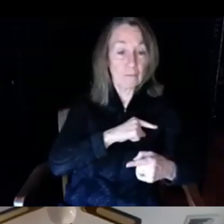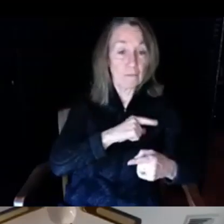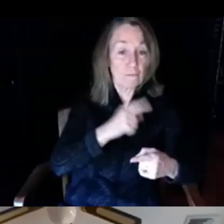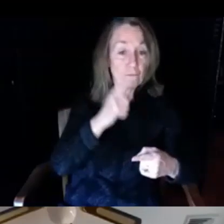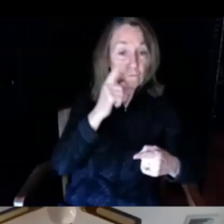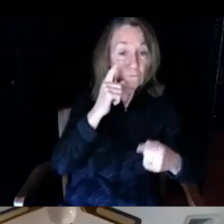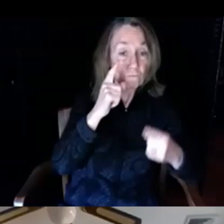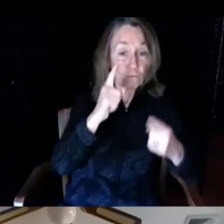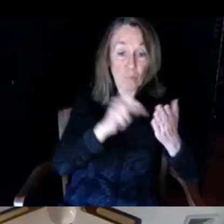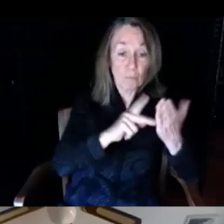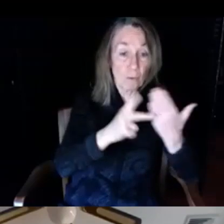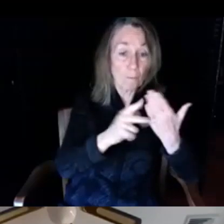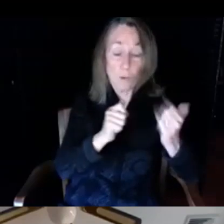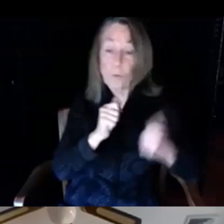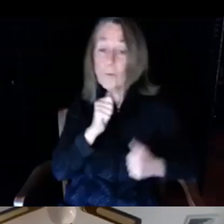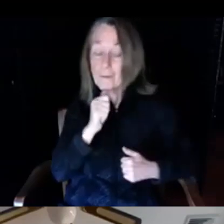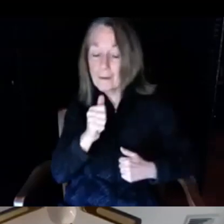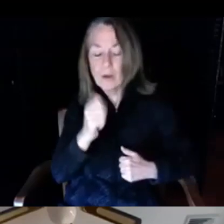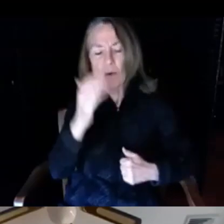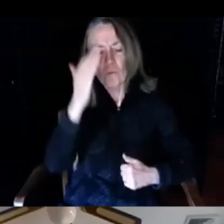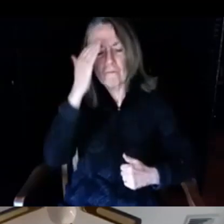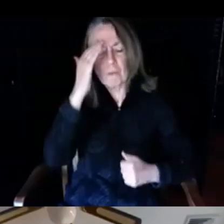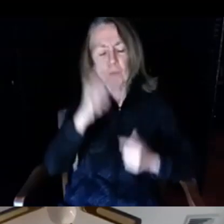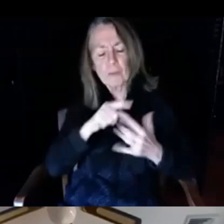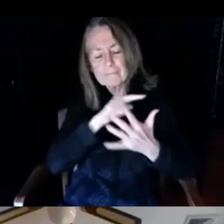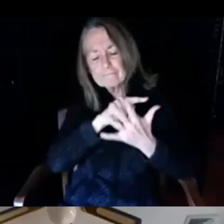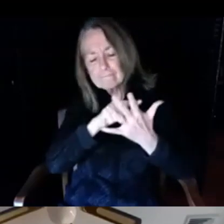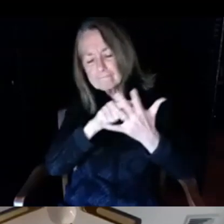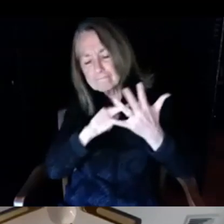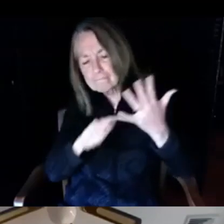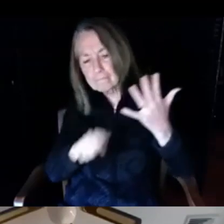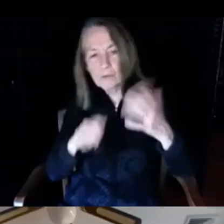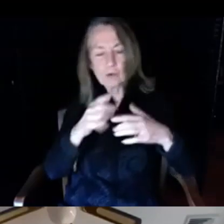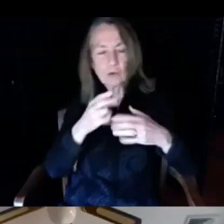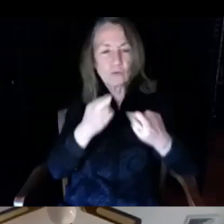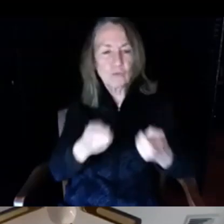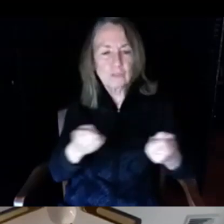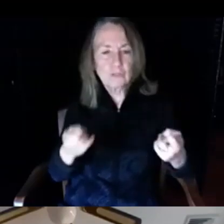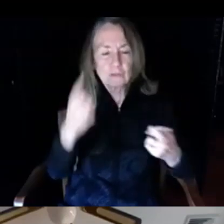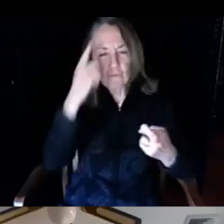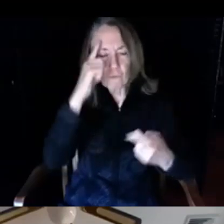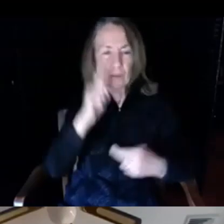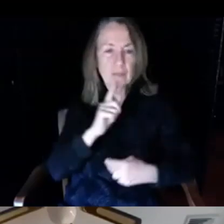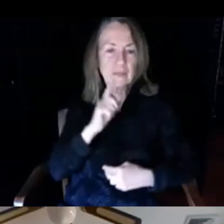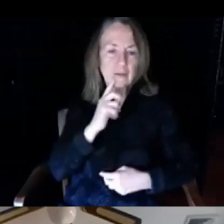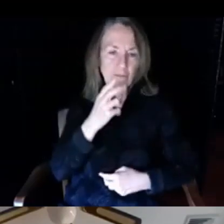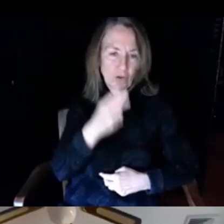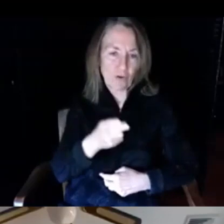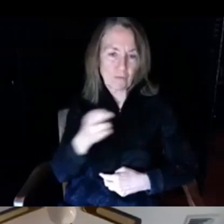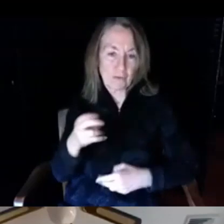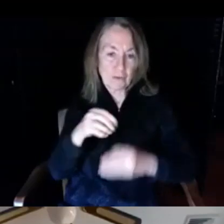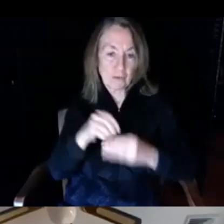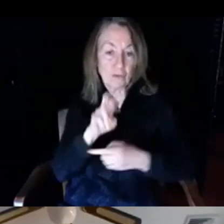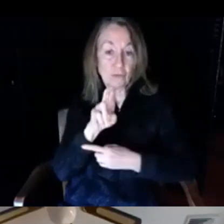don't. Again, we're very familiar with all the different types of resources for the deaf and hard of hearing in Rhode Island. So we